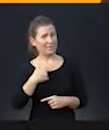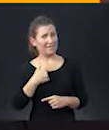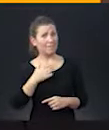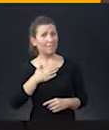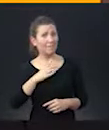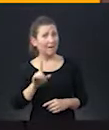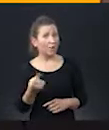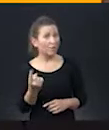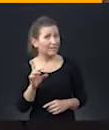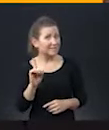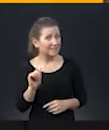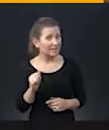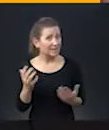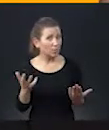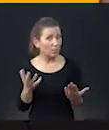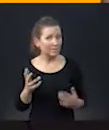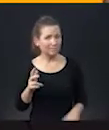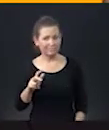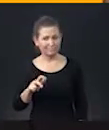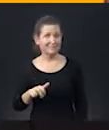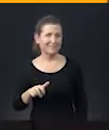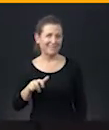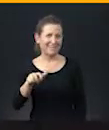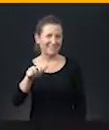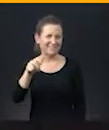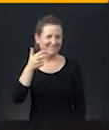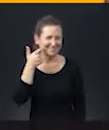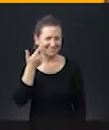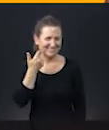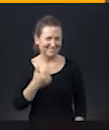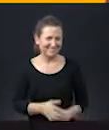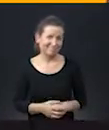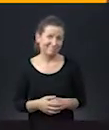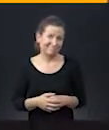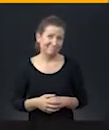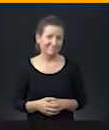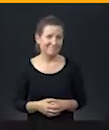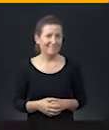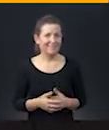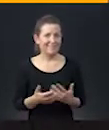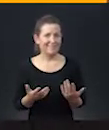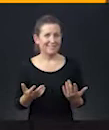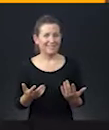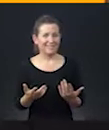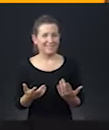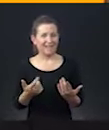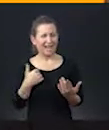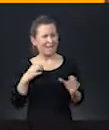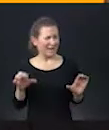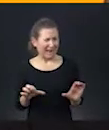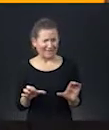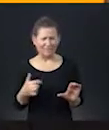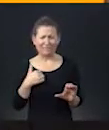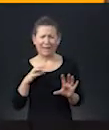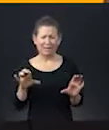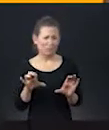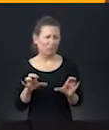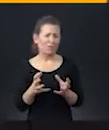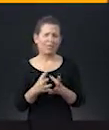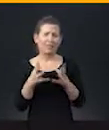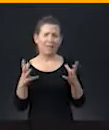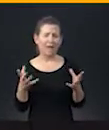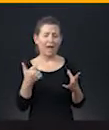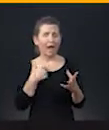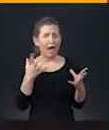my only disability is stairs. You know, I mean, I'm so active, I do so much, I